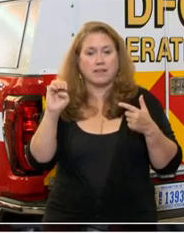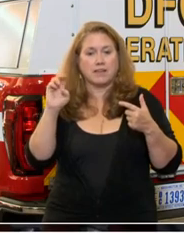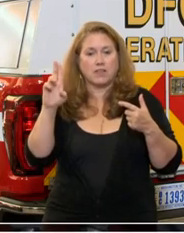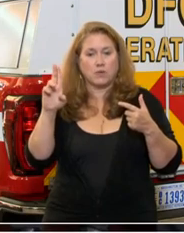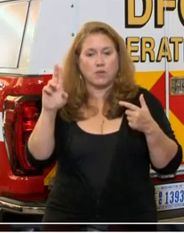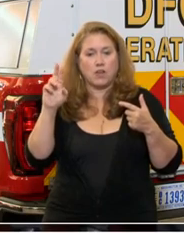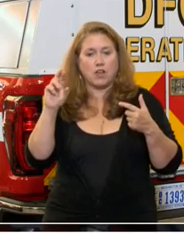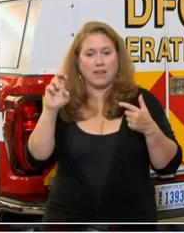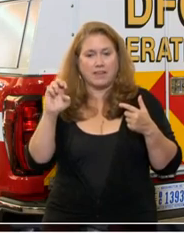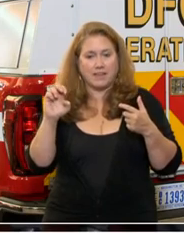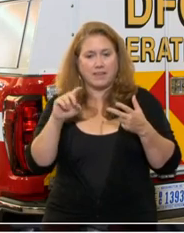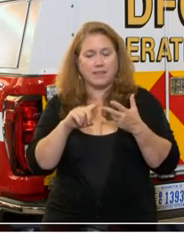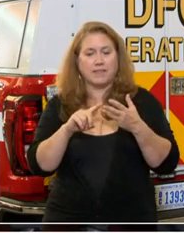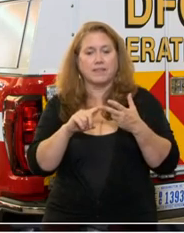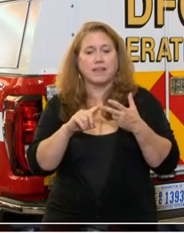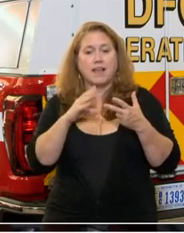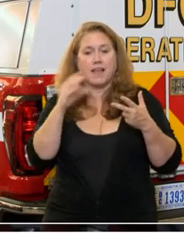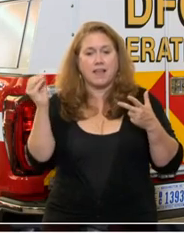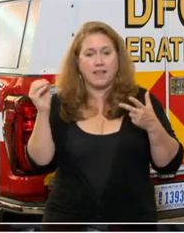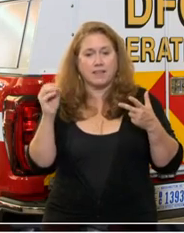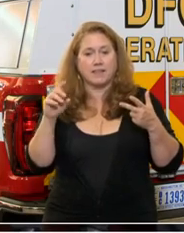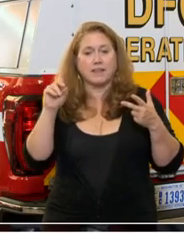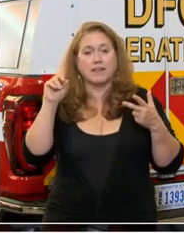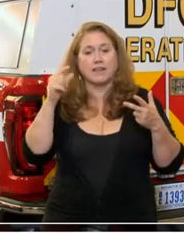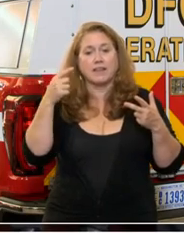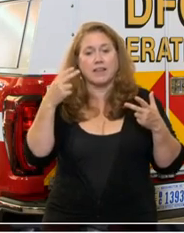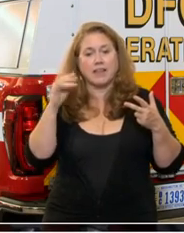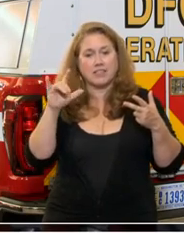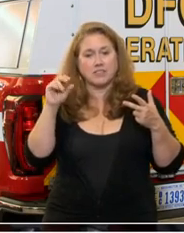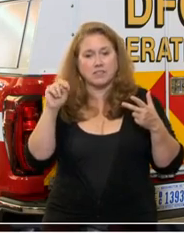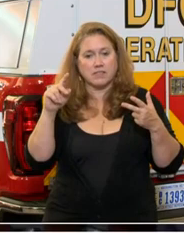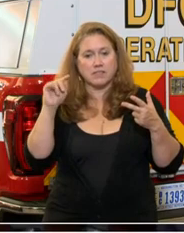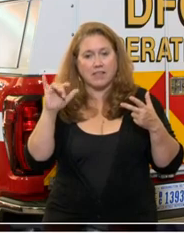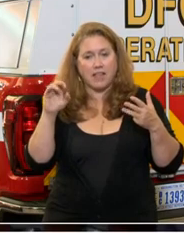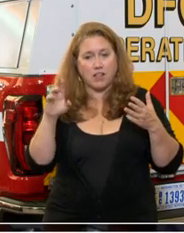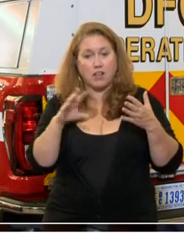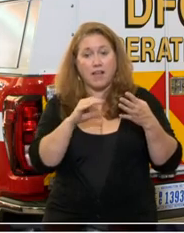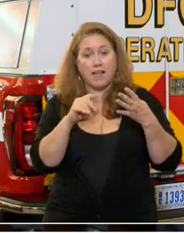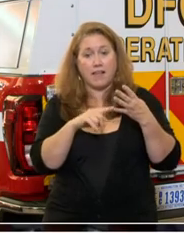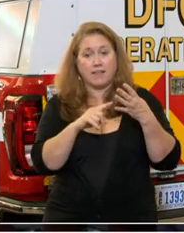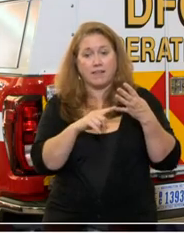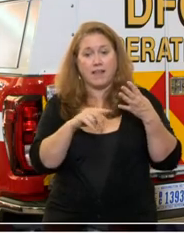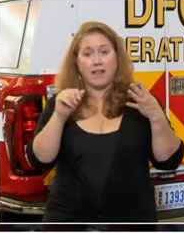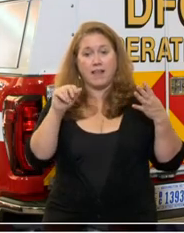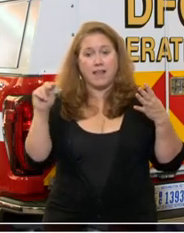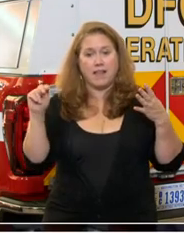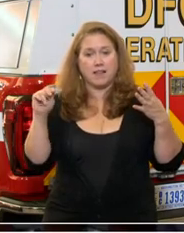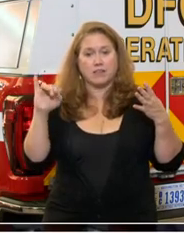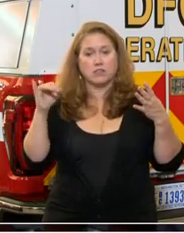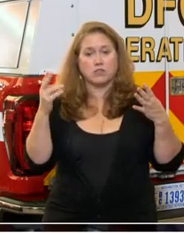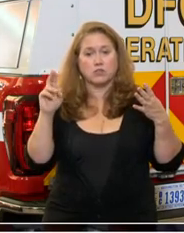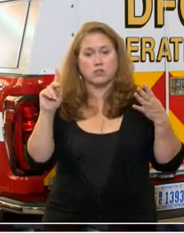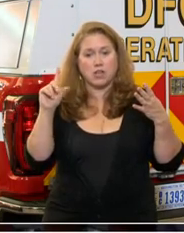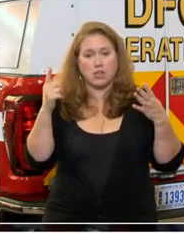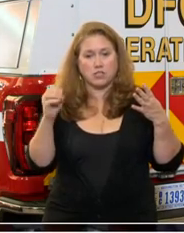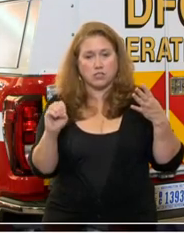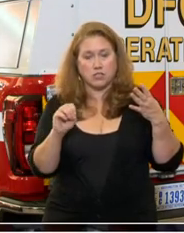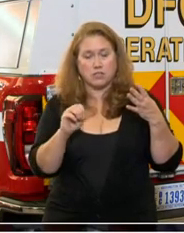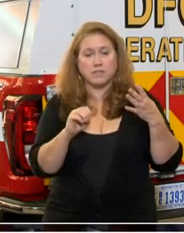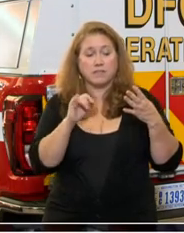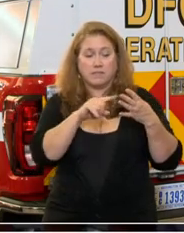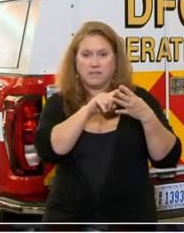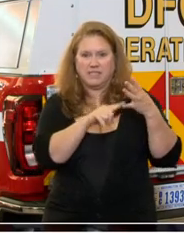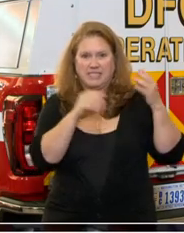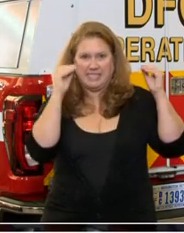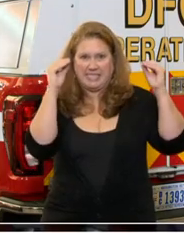Ferguson. On the flight with them were 3 other Washingtonians, Paul